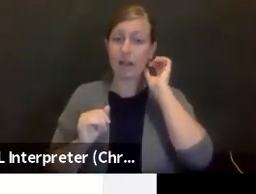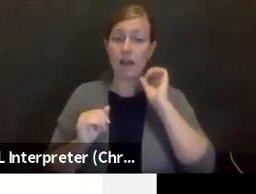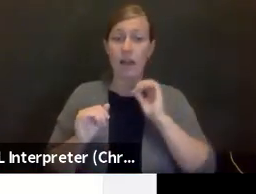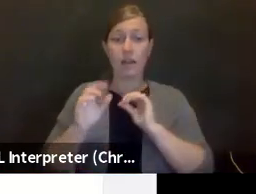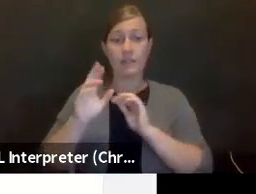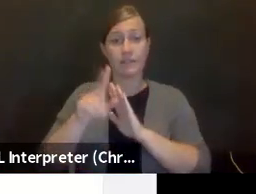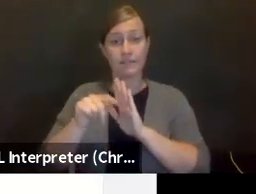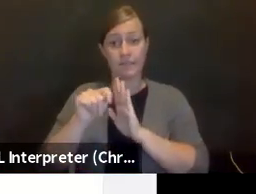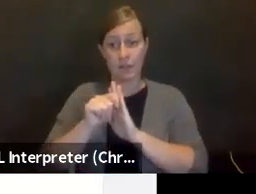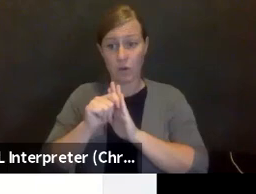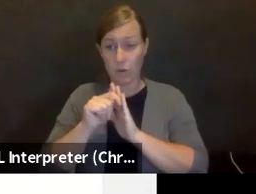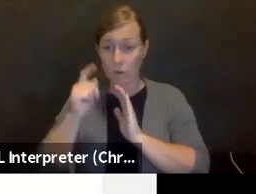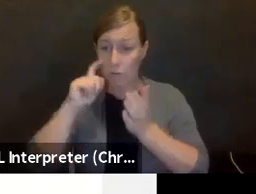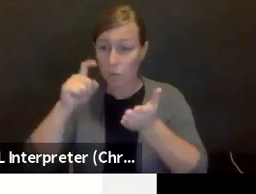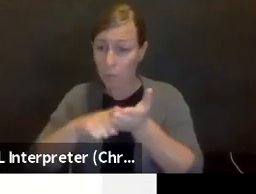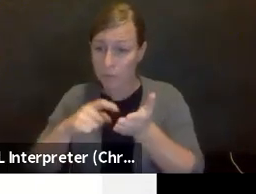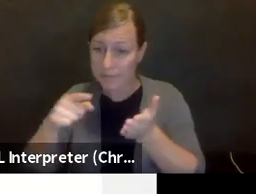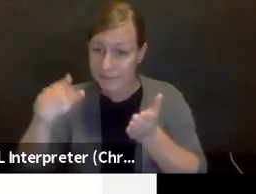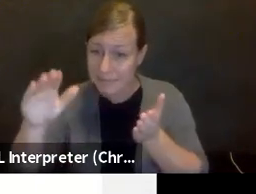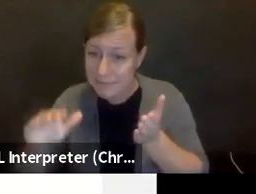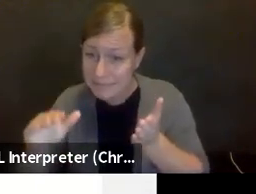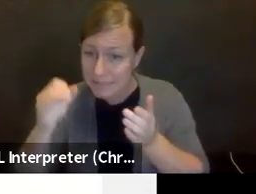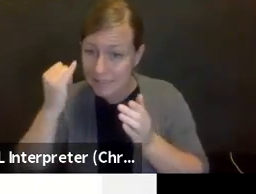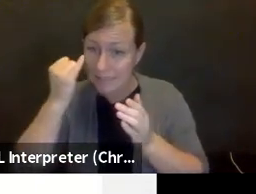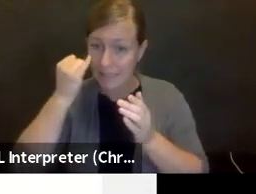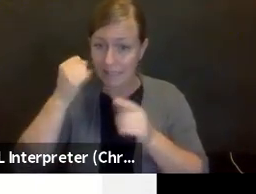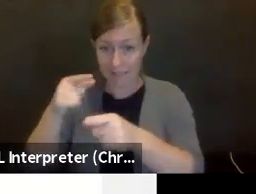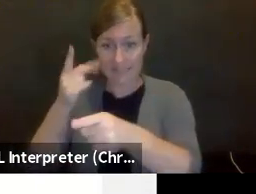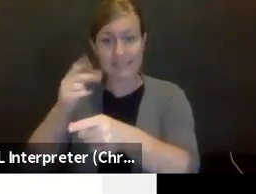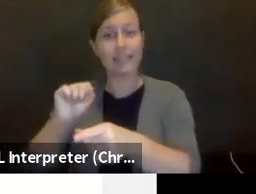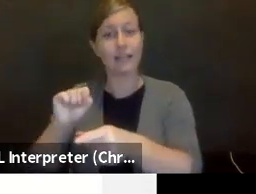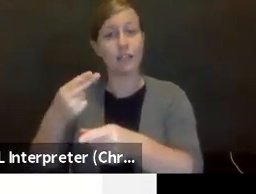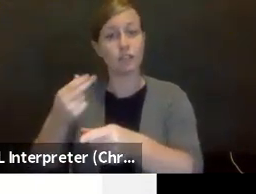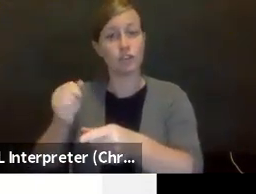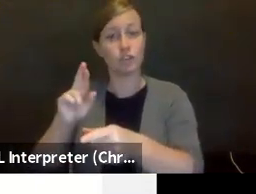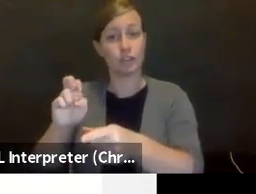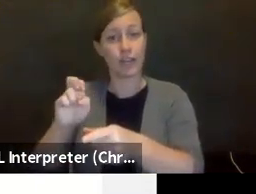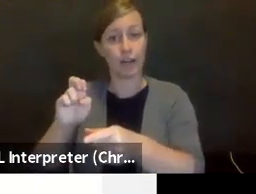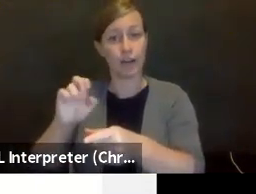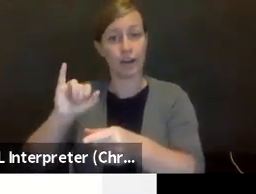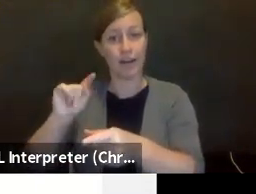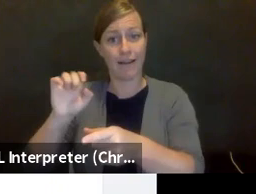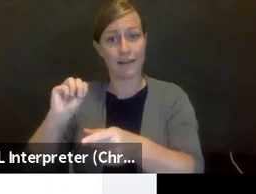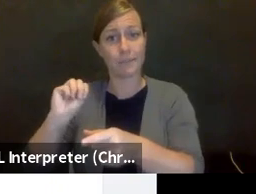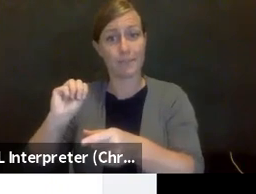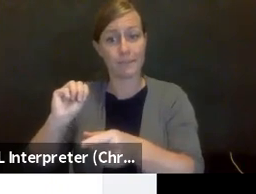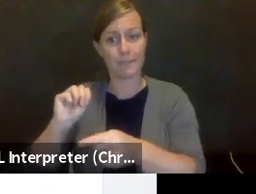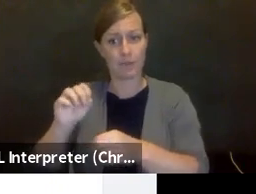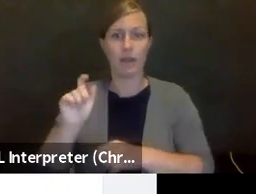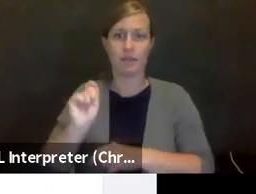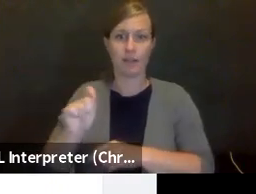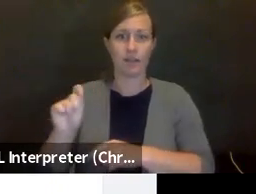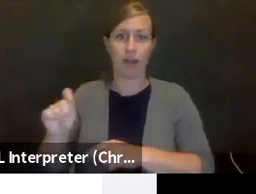you'll notice, let's see if I can find a link. Right here says share item. So my 3 dots are very